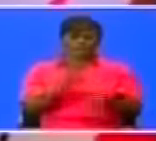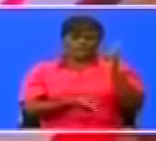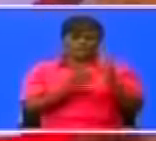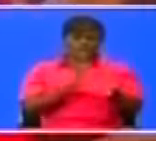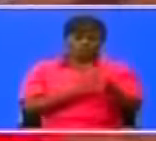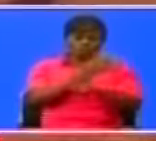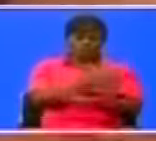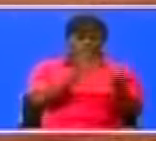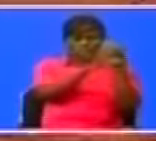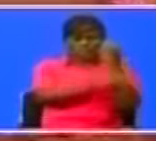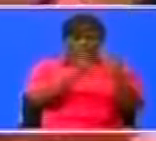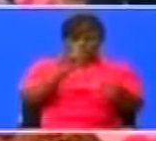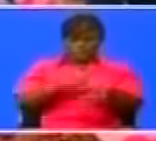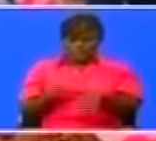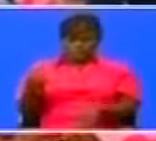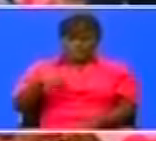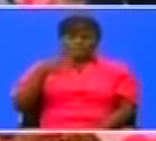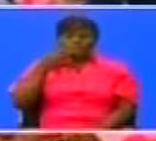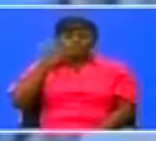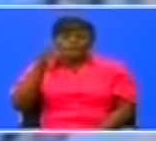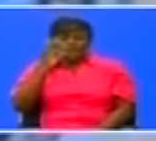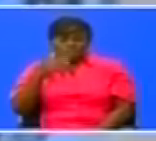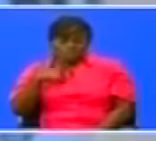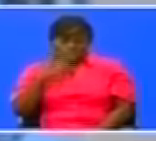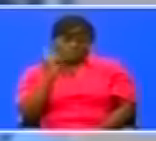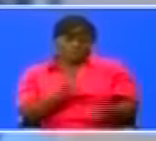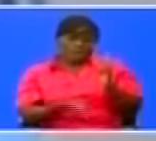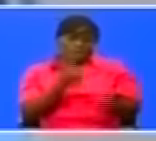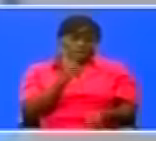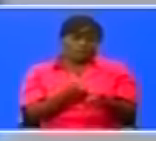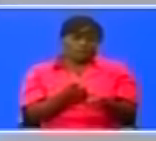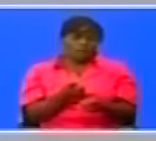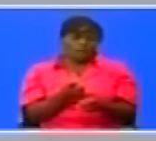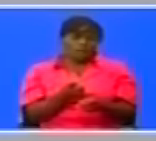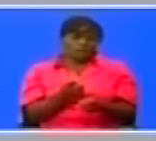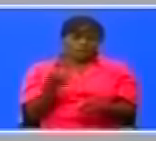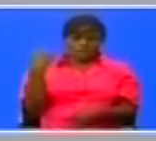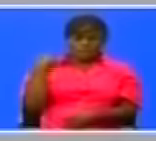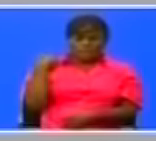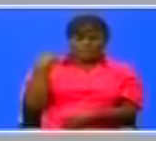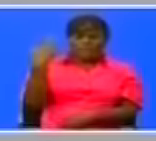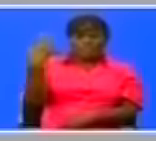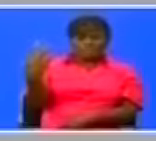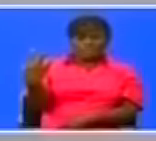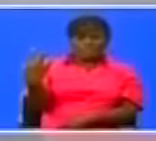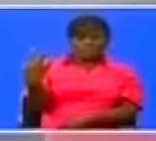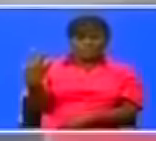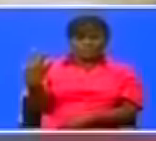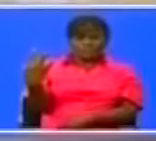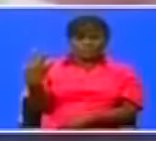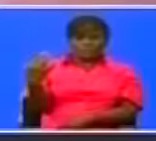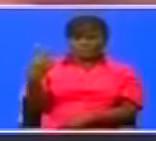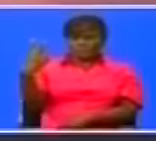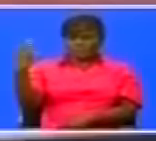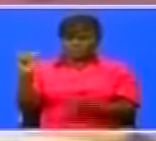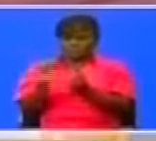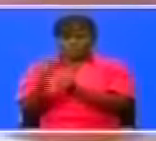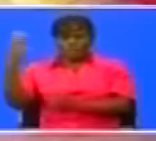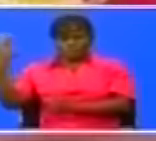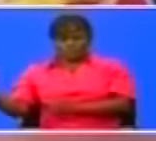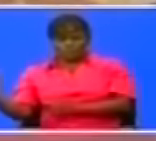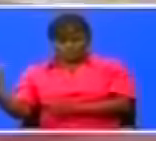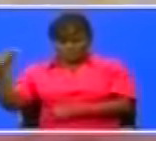kilometer. Ufaransa niko kuna mbio nyingi nyingi sana. Nimekuwa number 3 champion de France, that is in